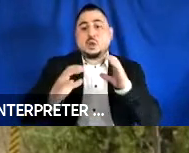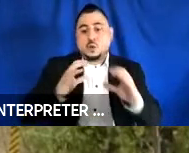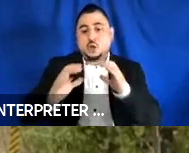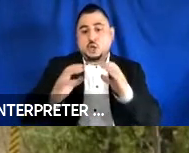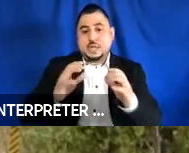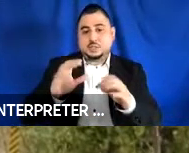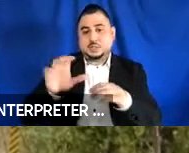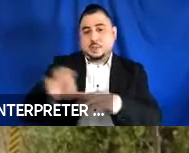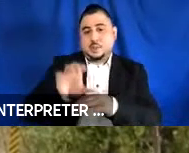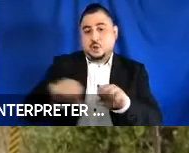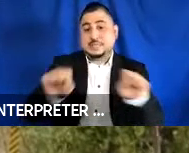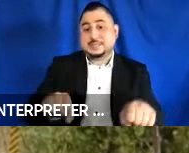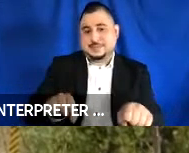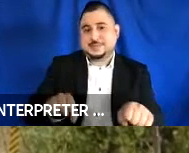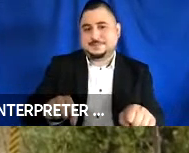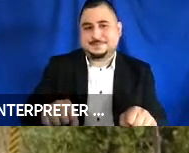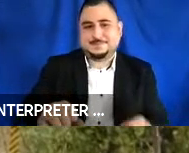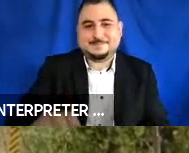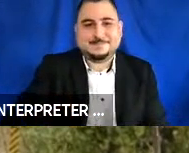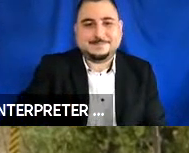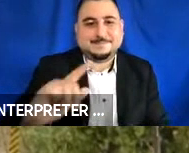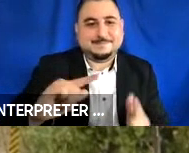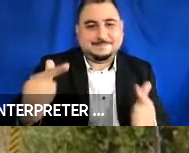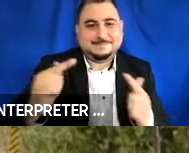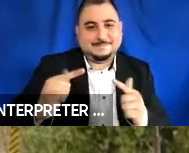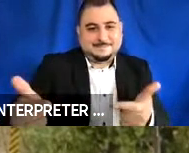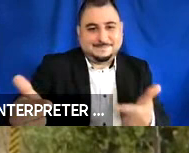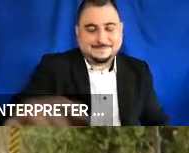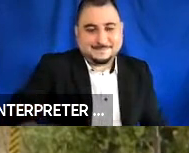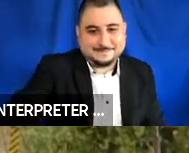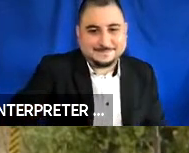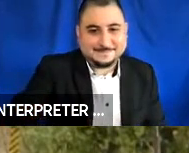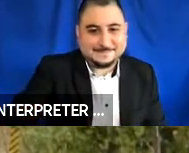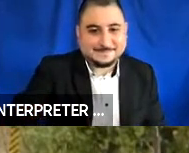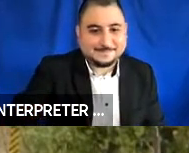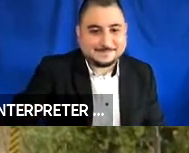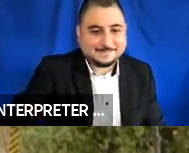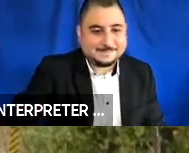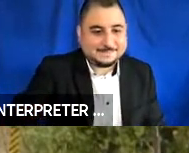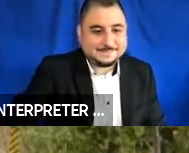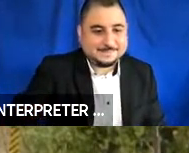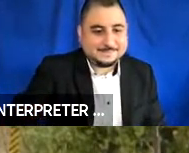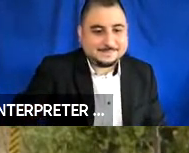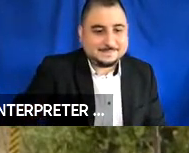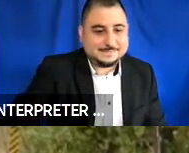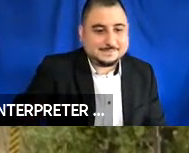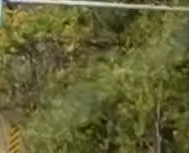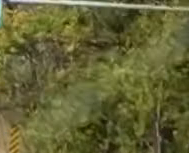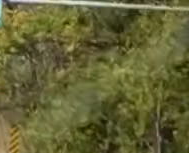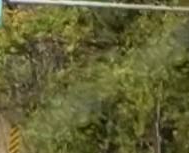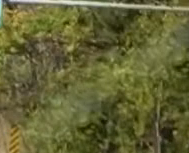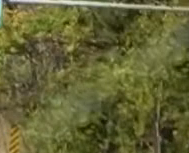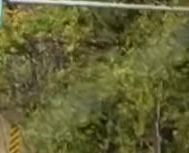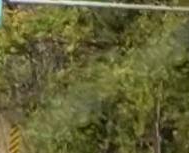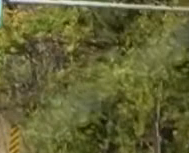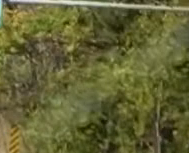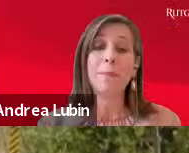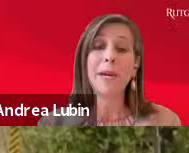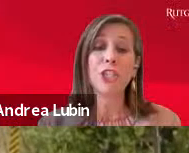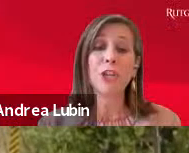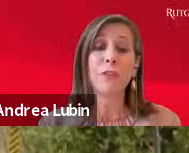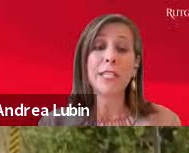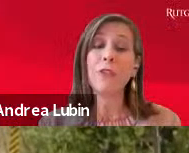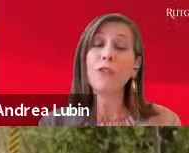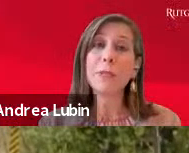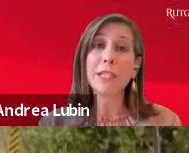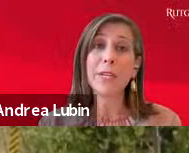interface. While communication accessibility is the focus of the forum today, we want to share with you quick highlights of the